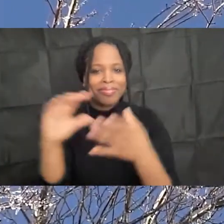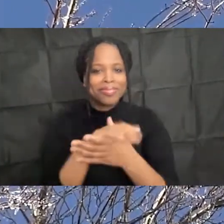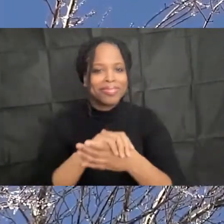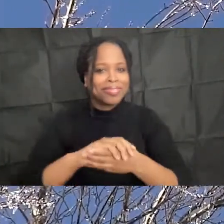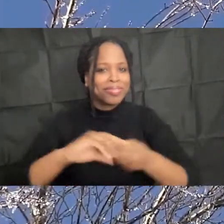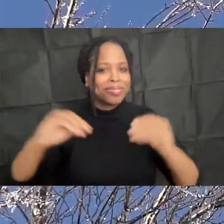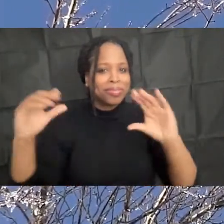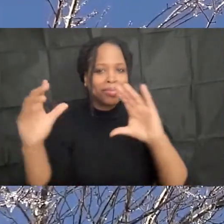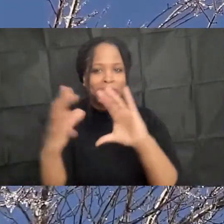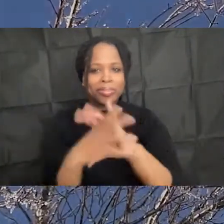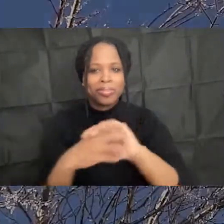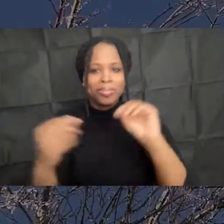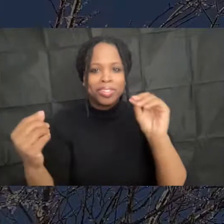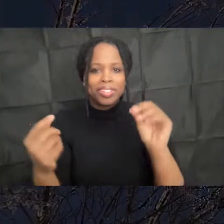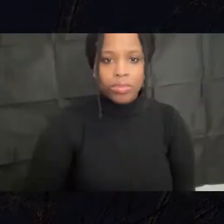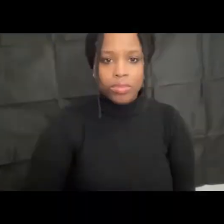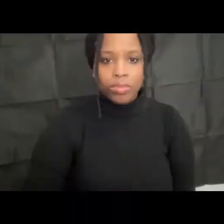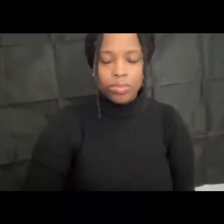storytelling time.